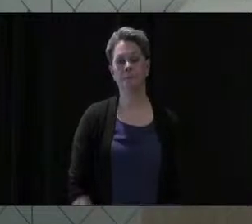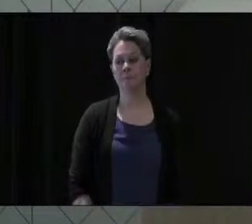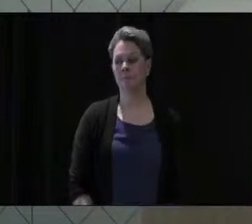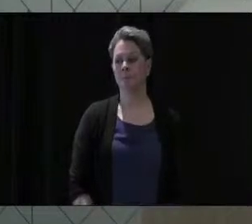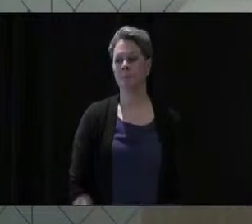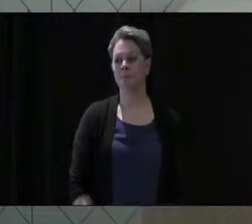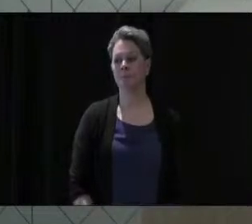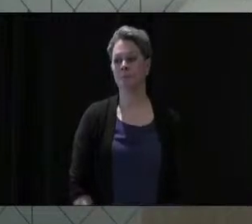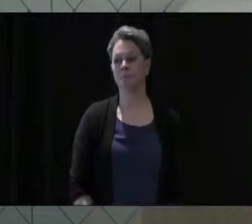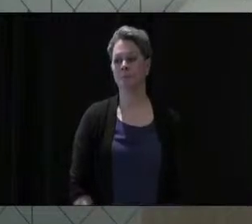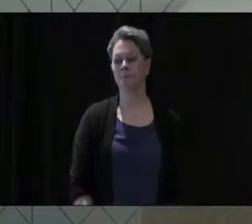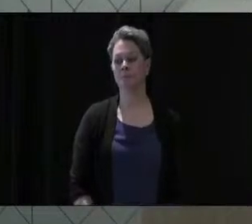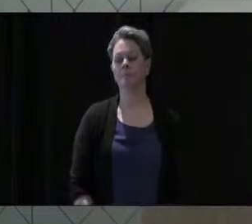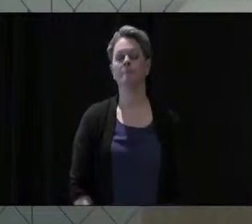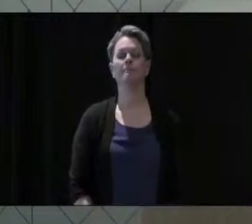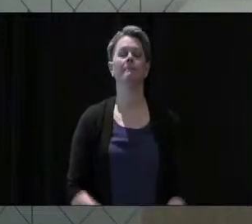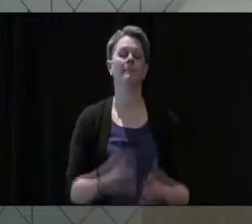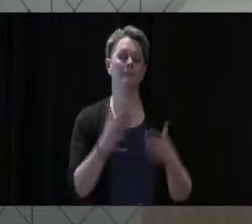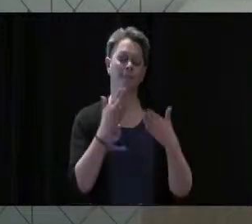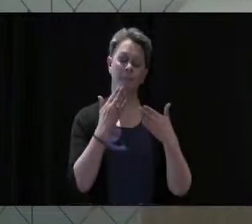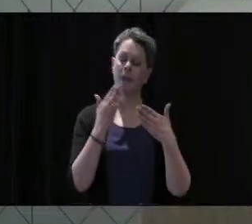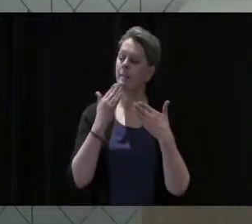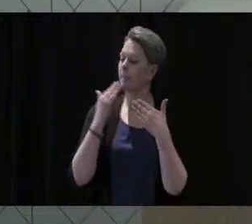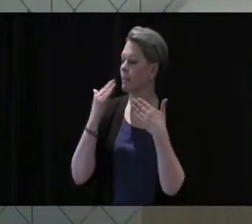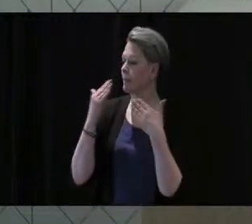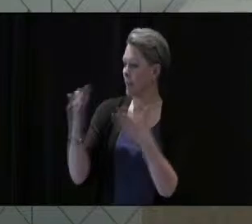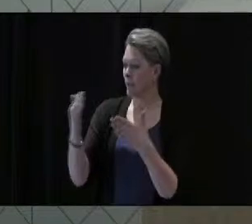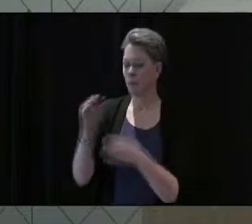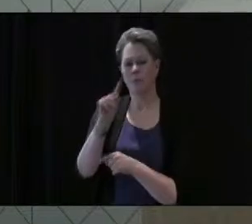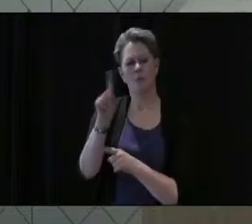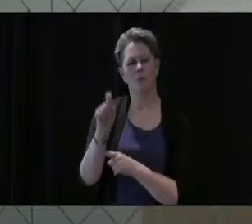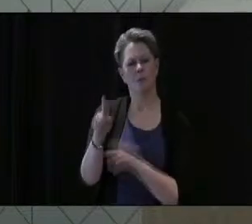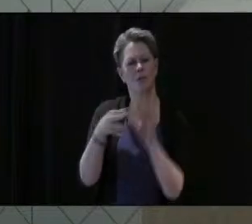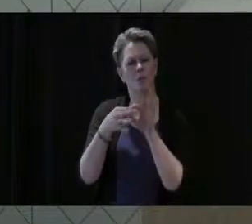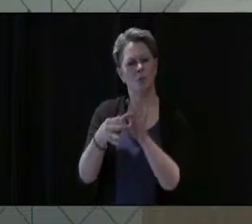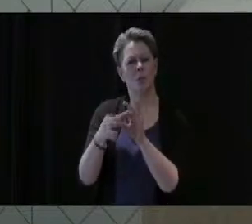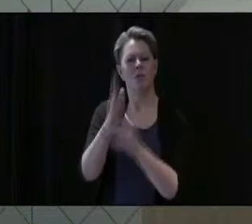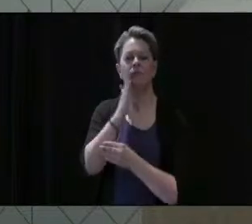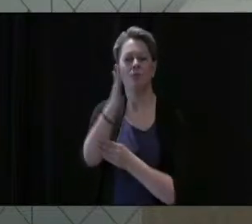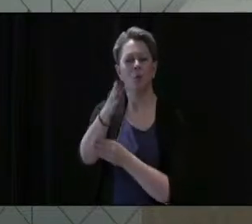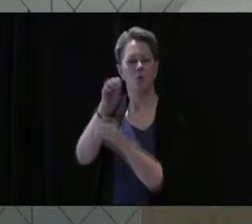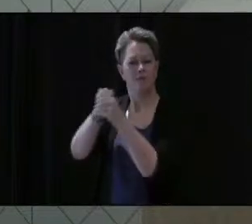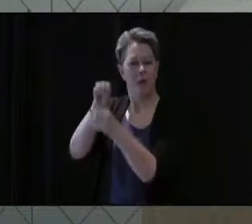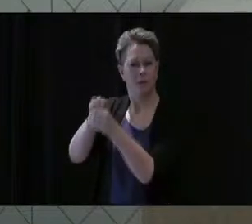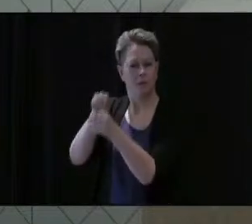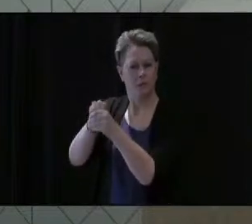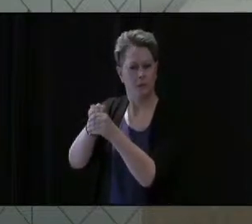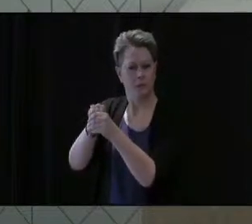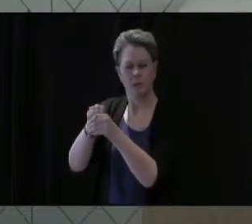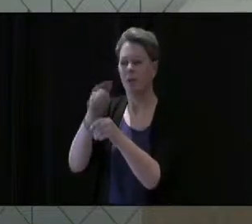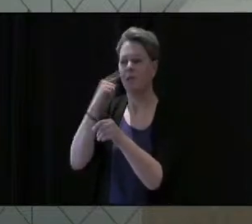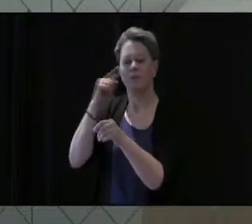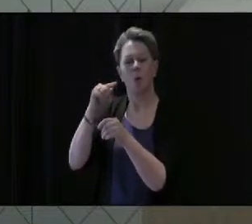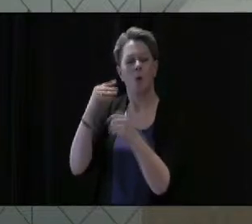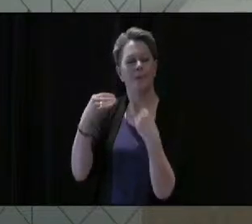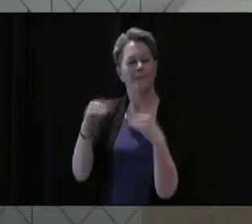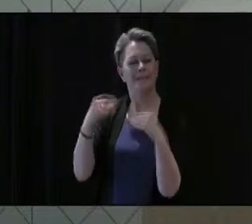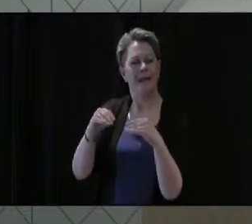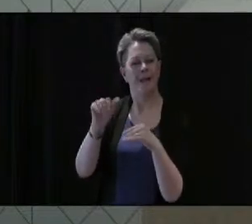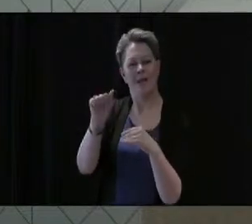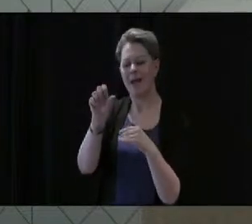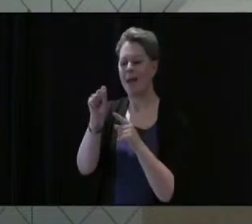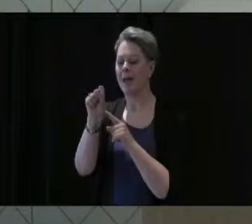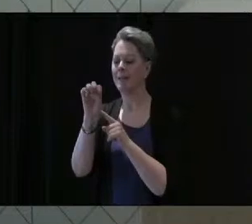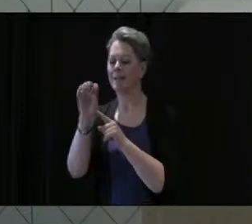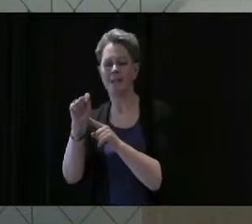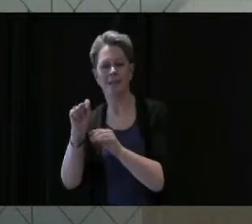Thank you. I just have a question regarding the future fund. You mentioned the sale of assets as well as oil and